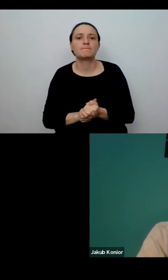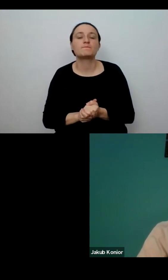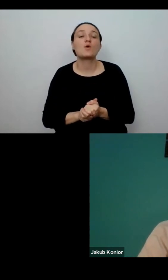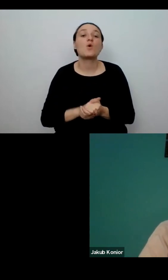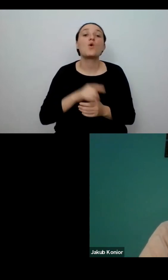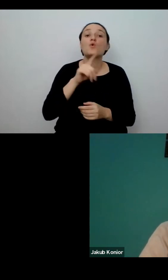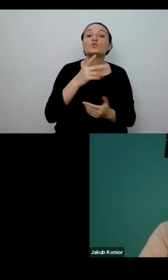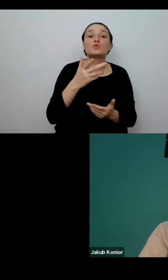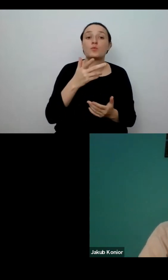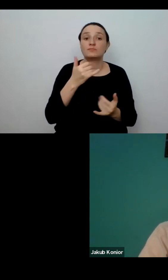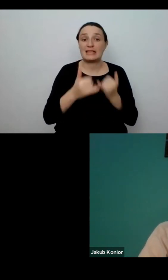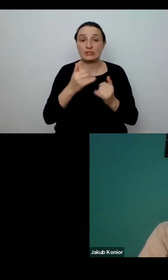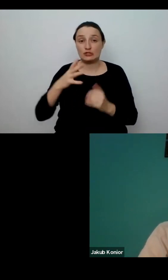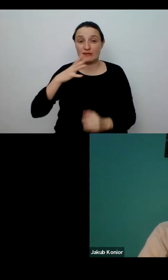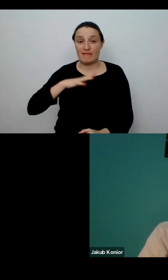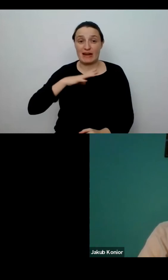It's an excellent question.